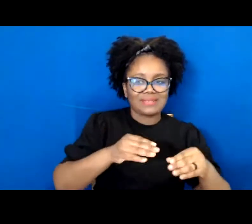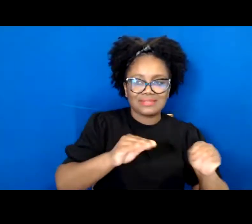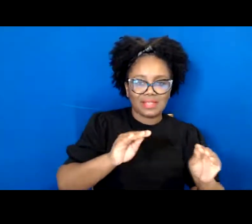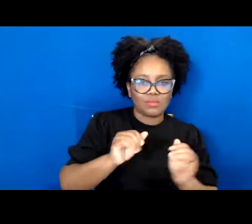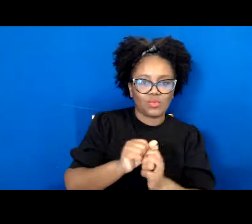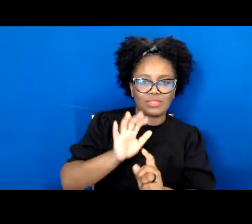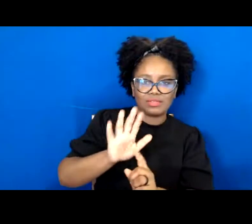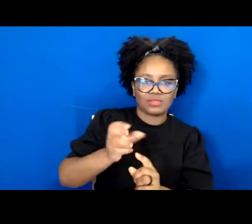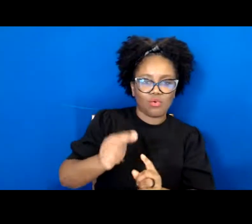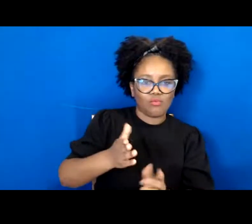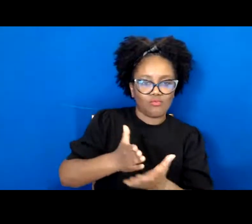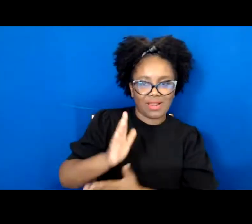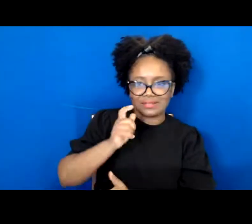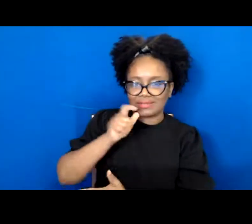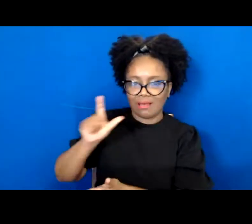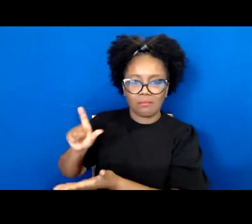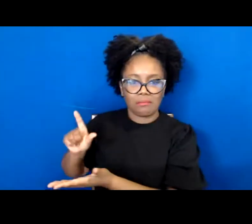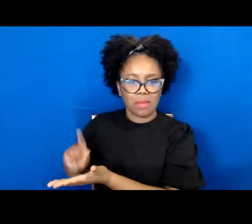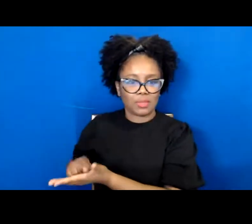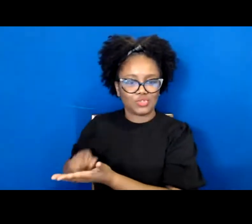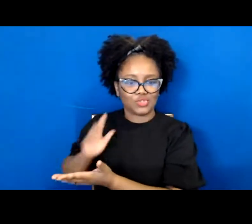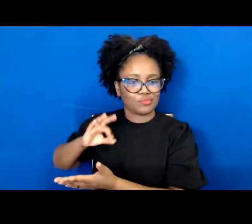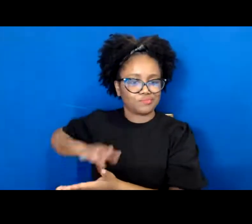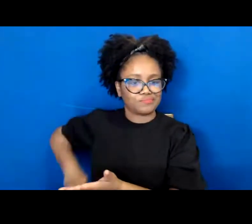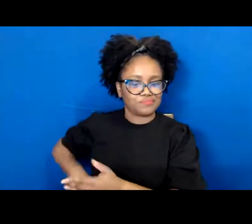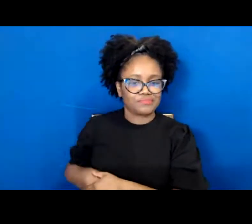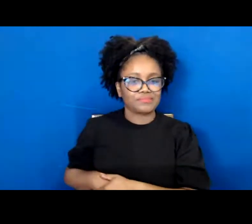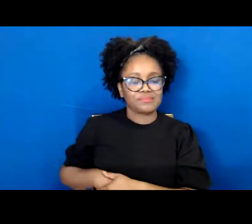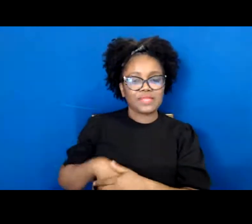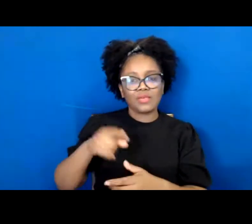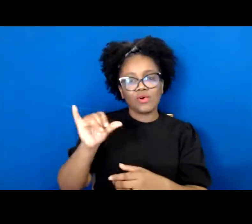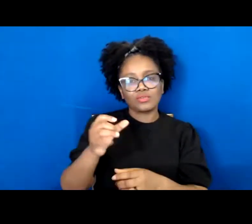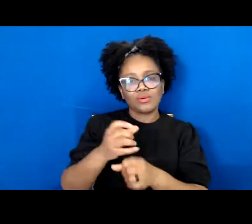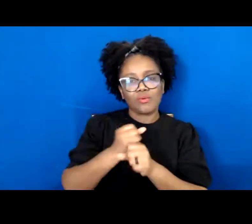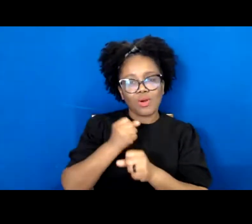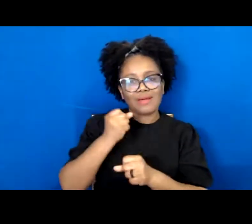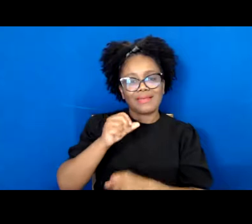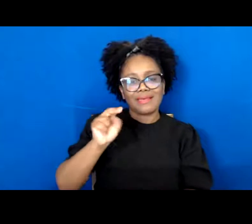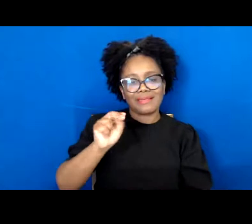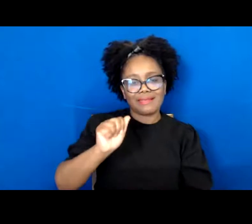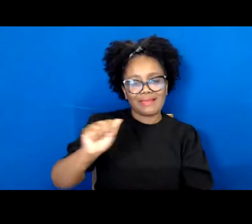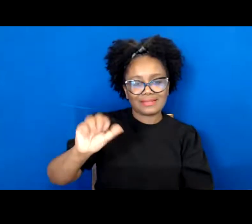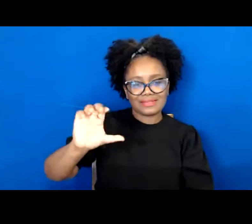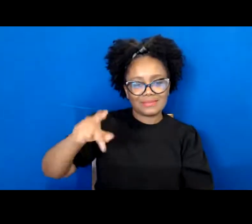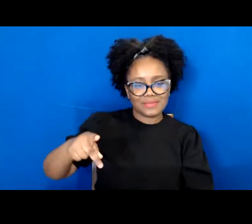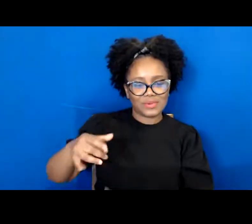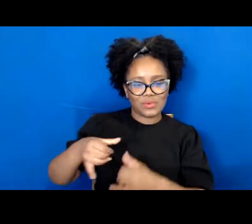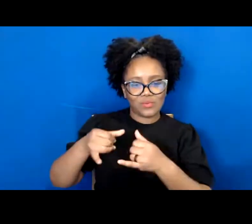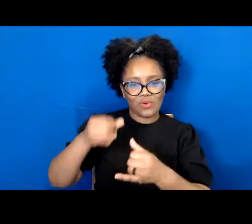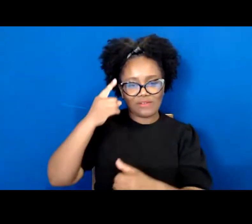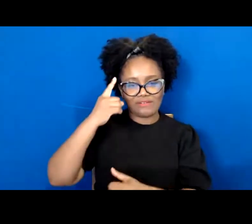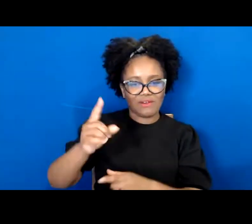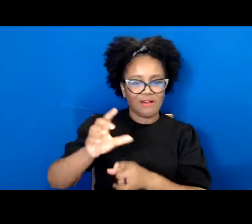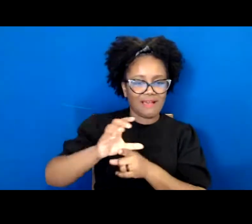2022 NAACP Image Award for an outstanding work of literature with his novel, Long Division.